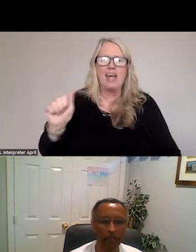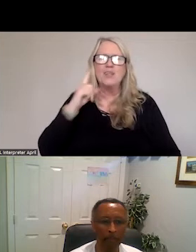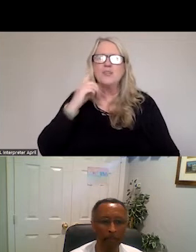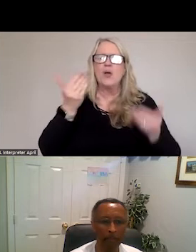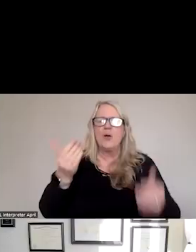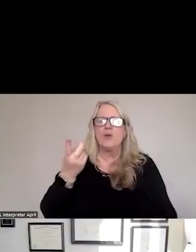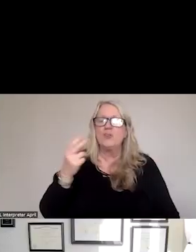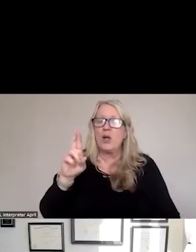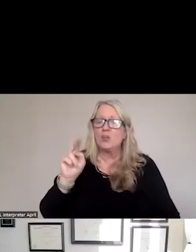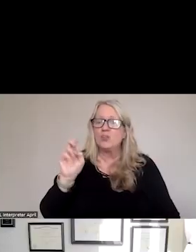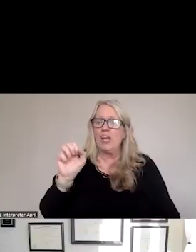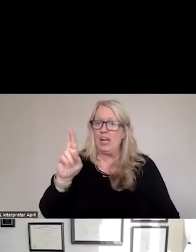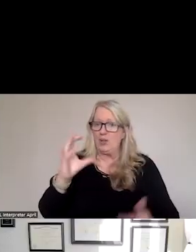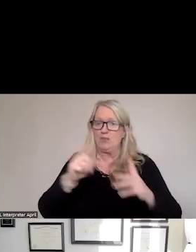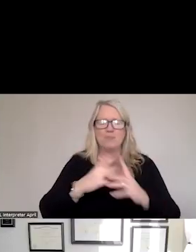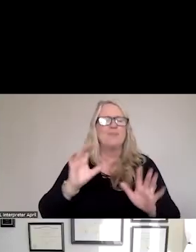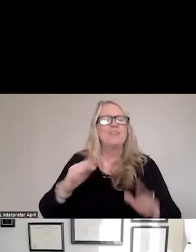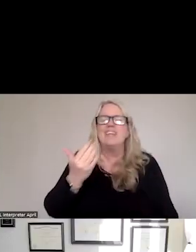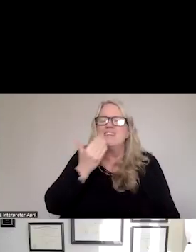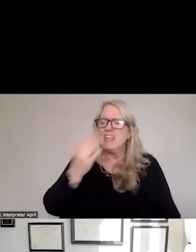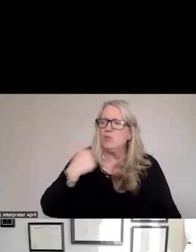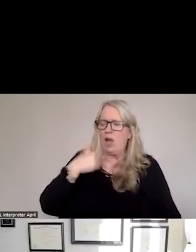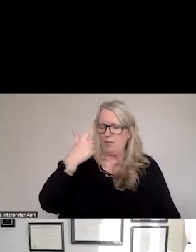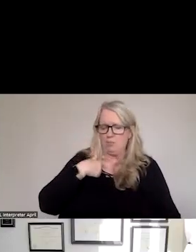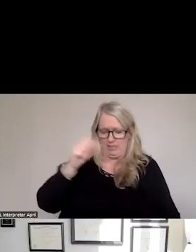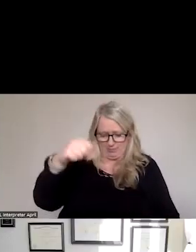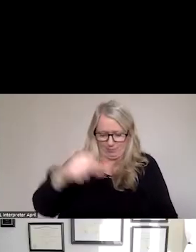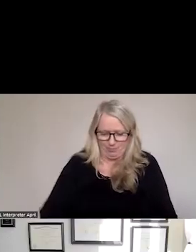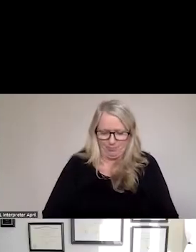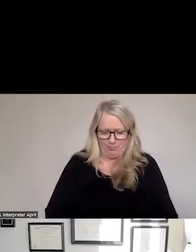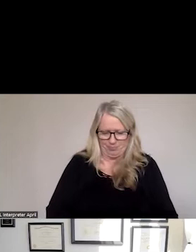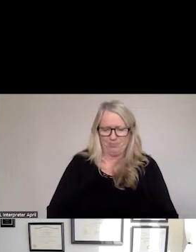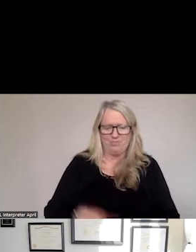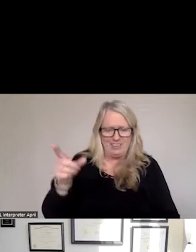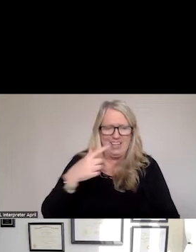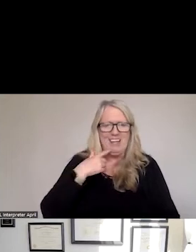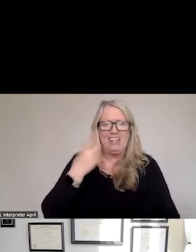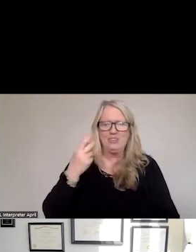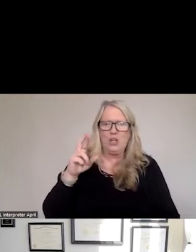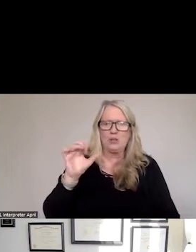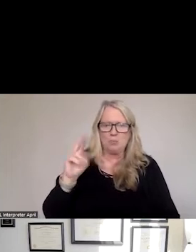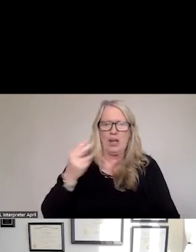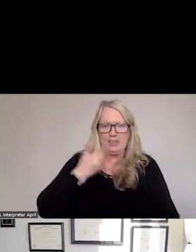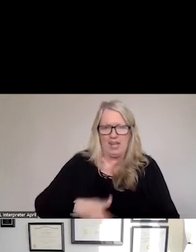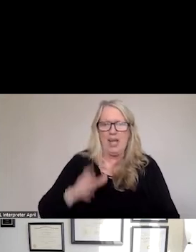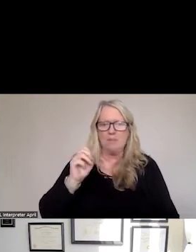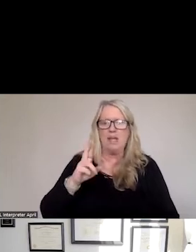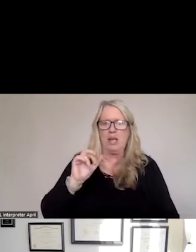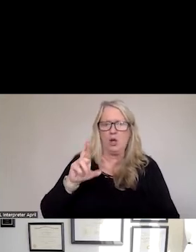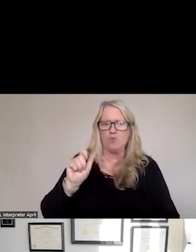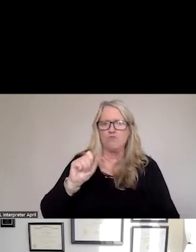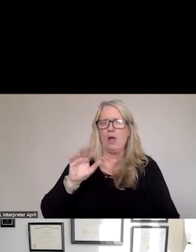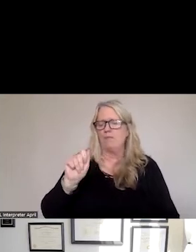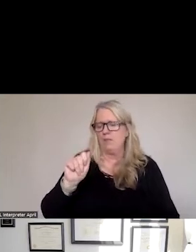sir. Yeah, thanks for having me. So, like Brian said, my name is Eric Rothling-Huon. So I